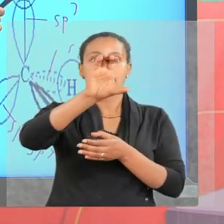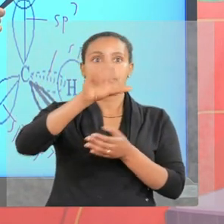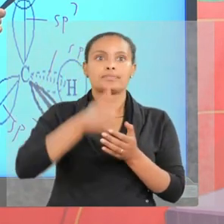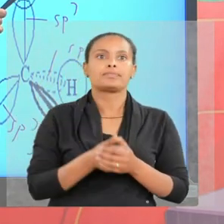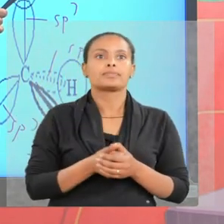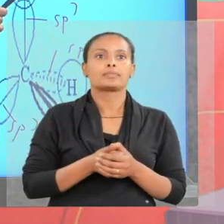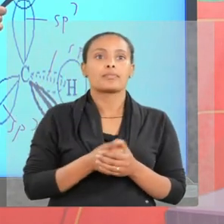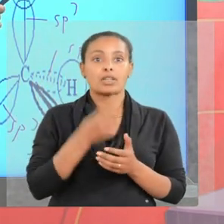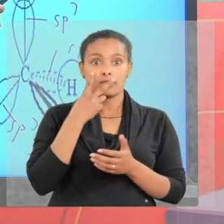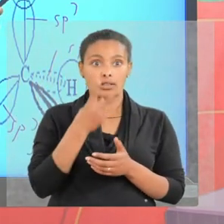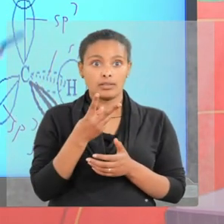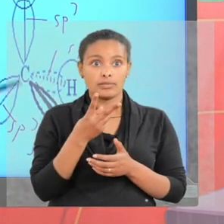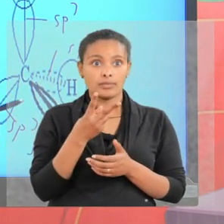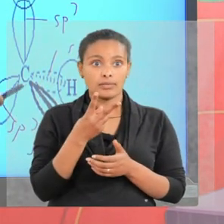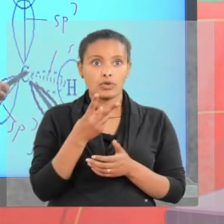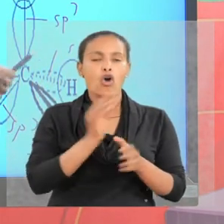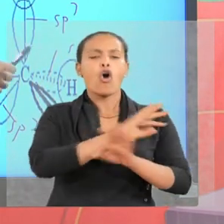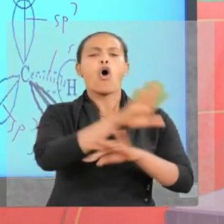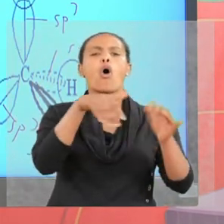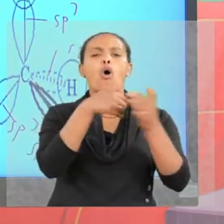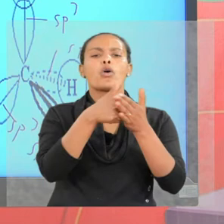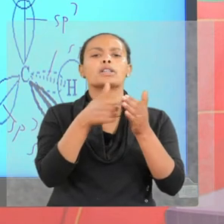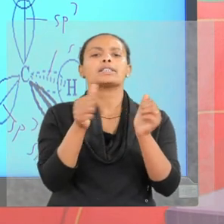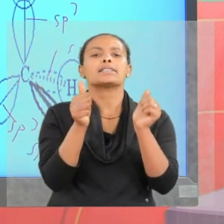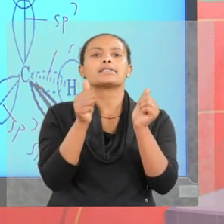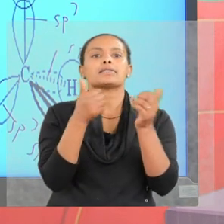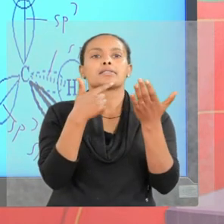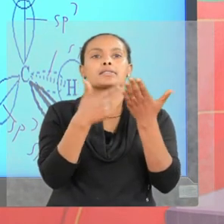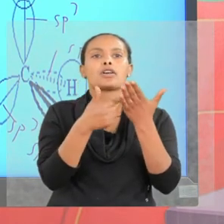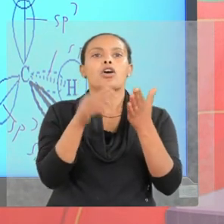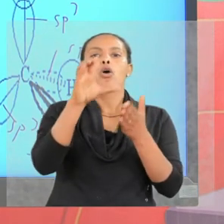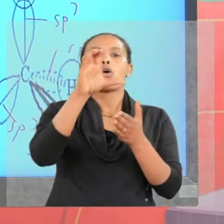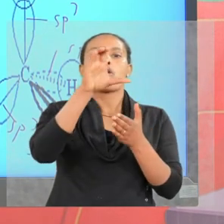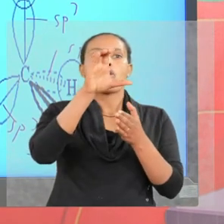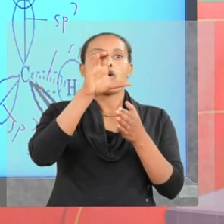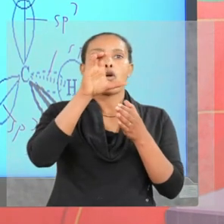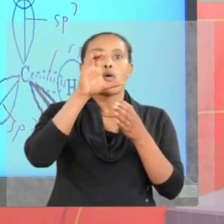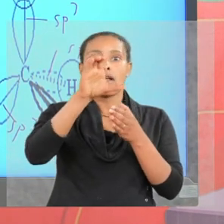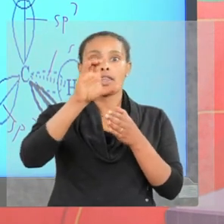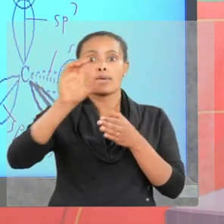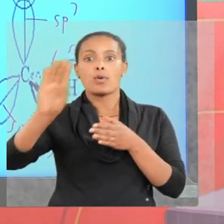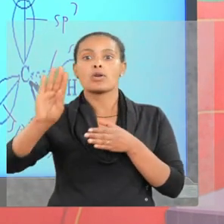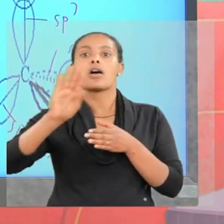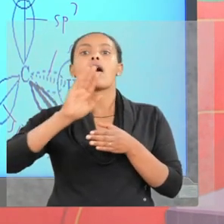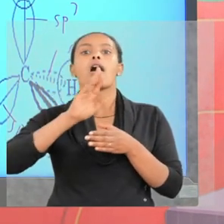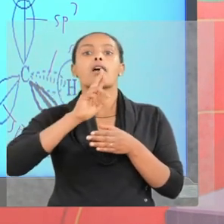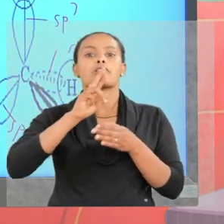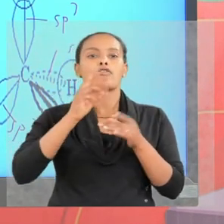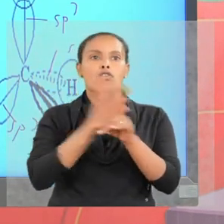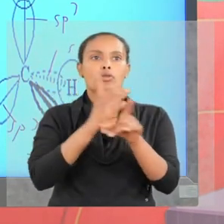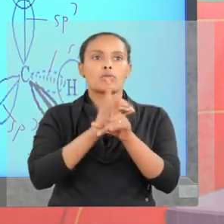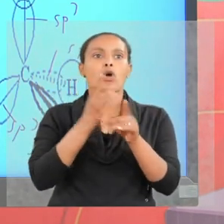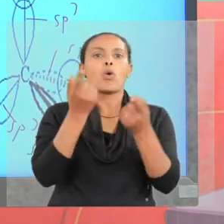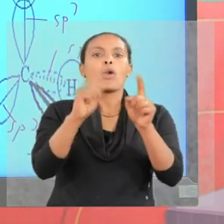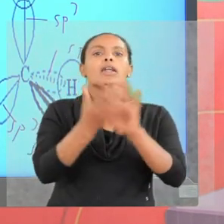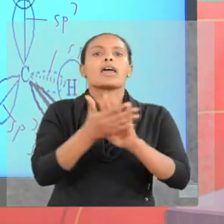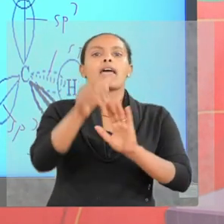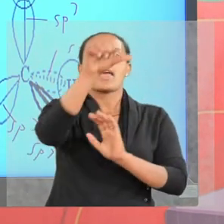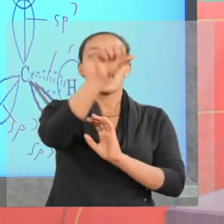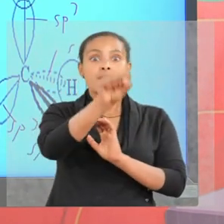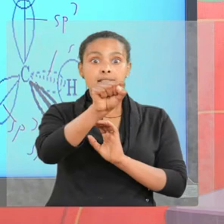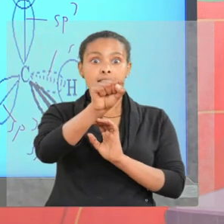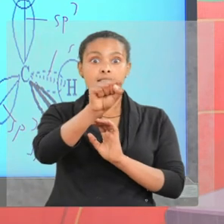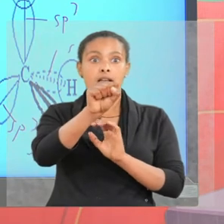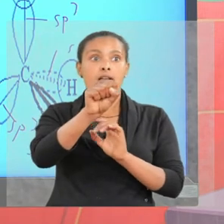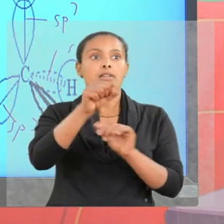see, all these covalent bonds are formed when s atomic